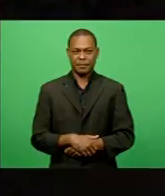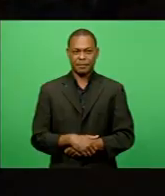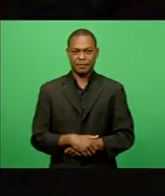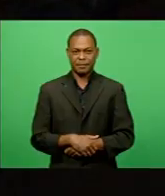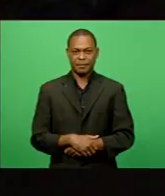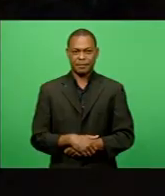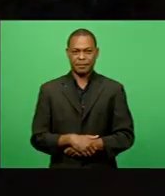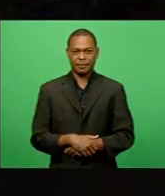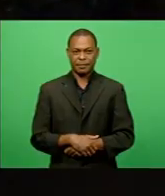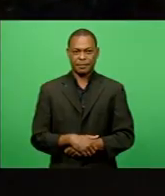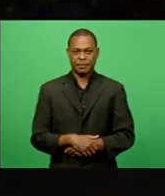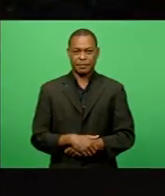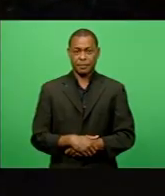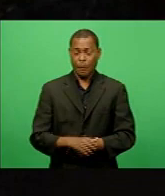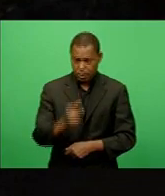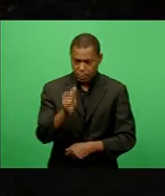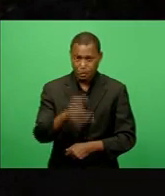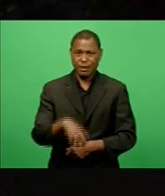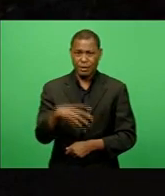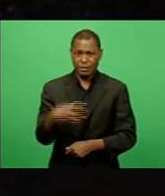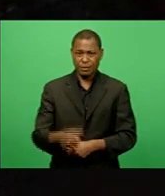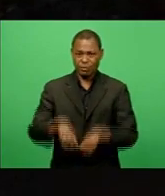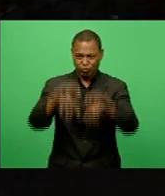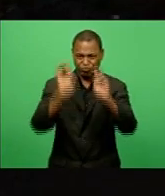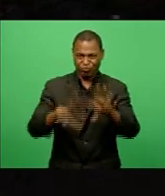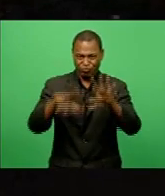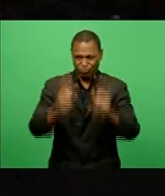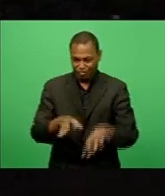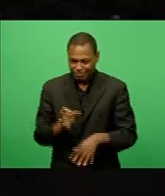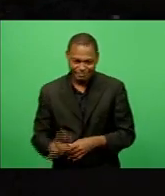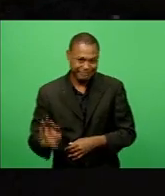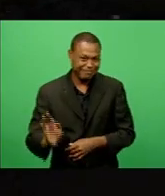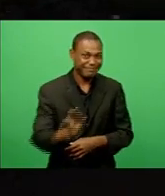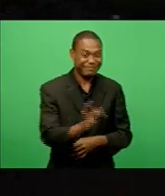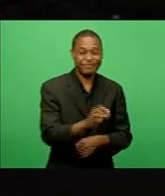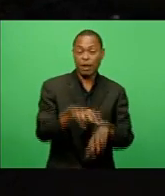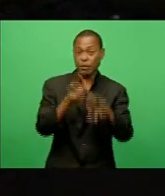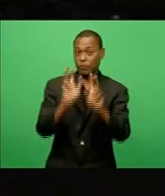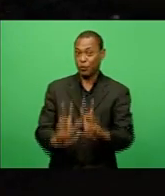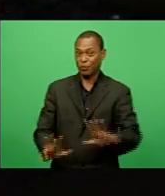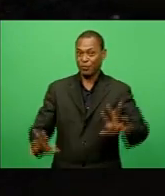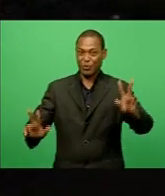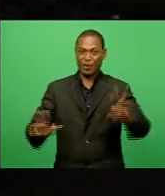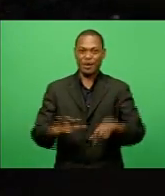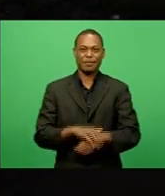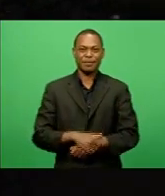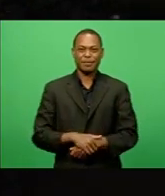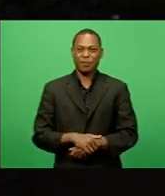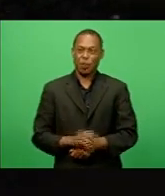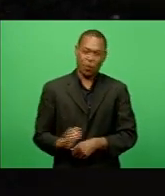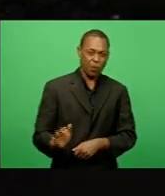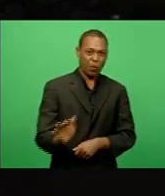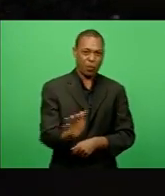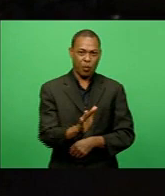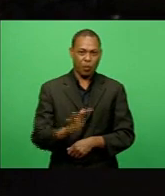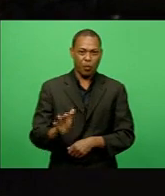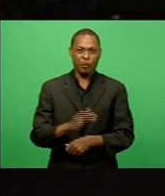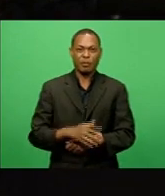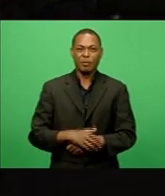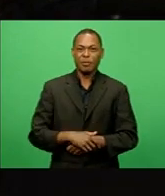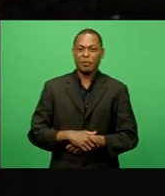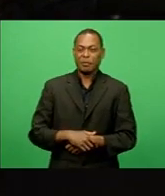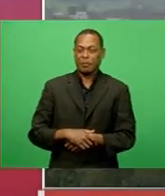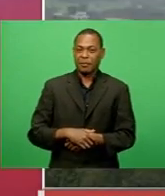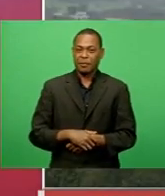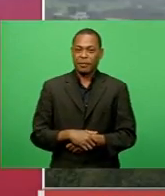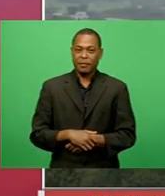Edwin, indeed, there was scattered rainfall around Vanuatu today. Each of the 3 provinces receiving their fair share